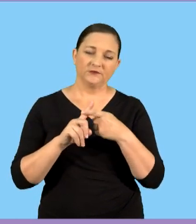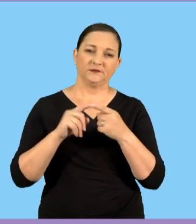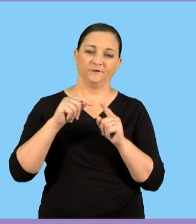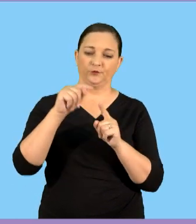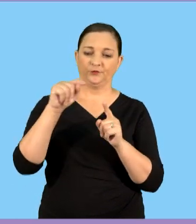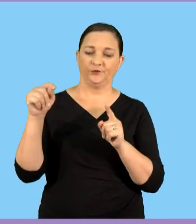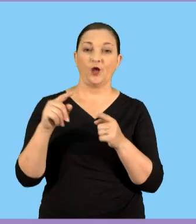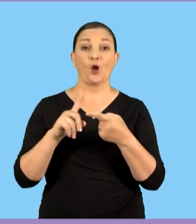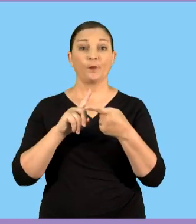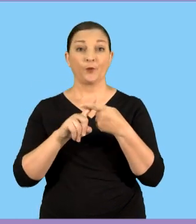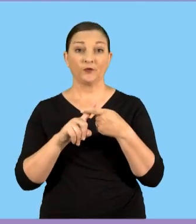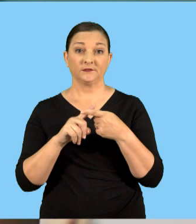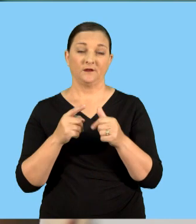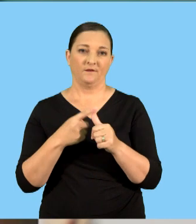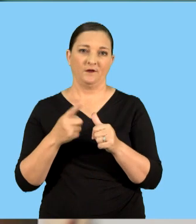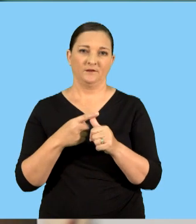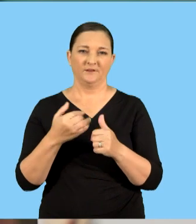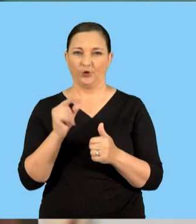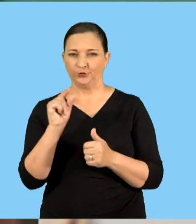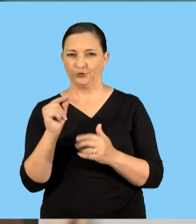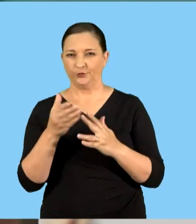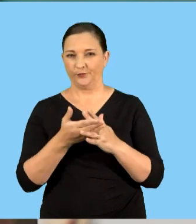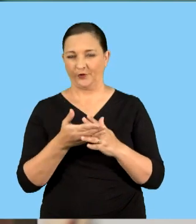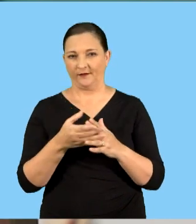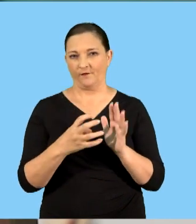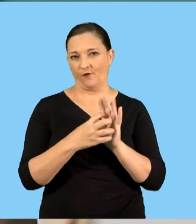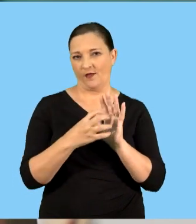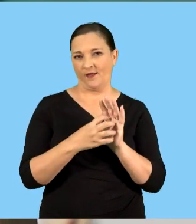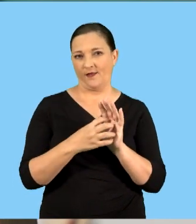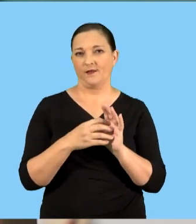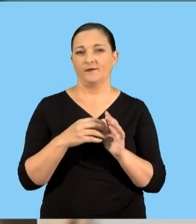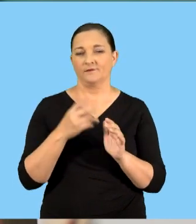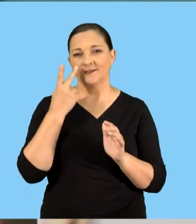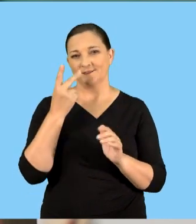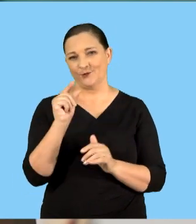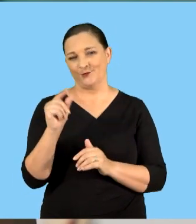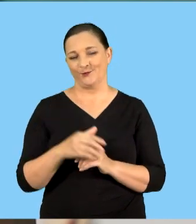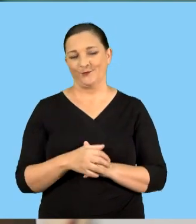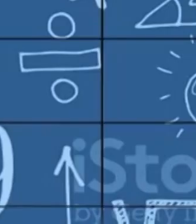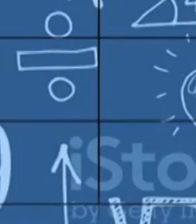a positive answer. Let's quickly go to an ad break and then we'll see you just now.